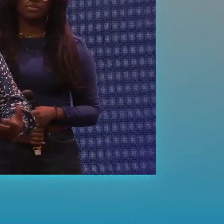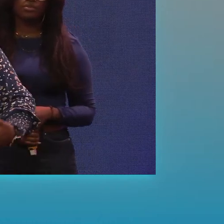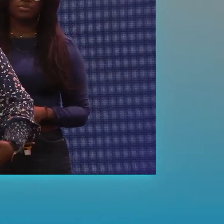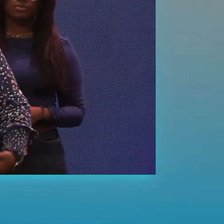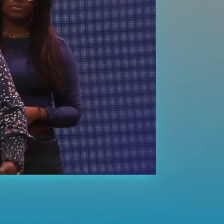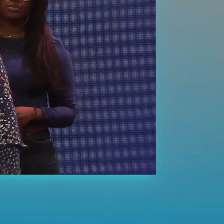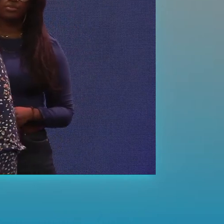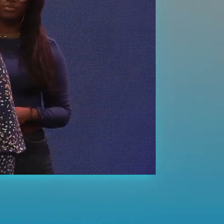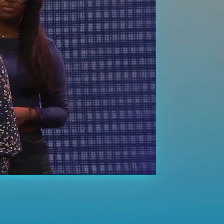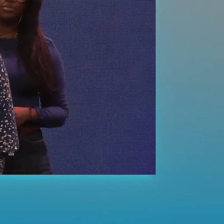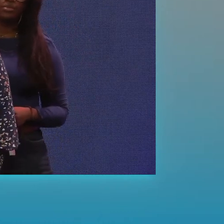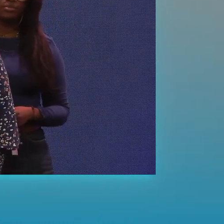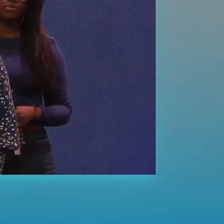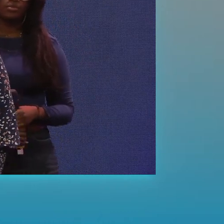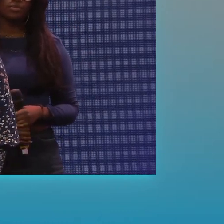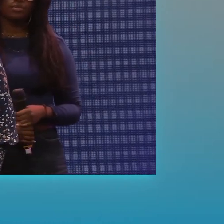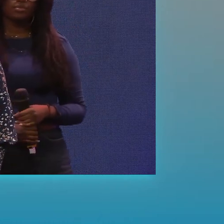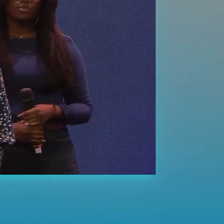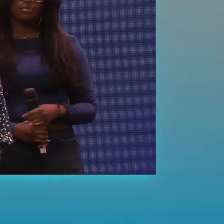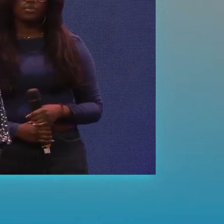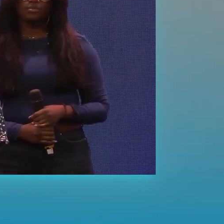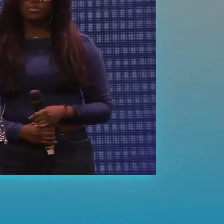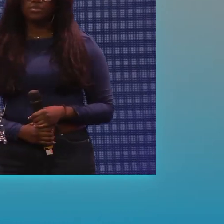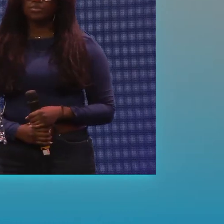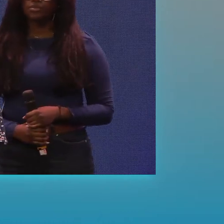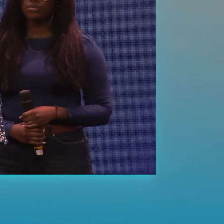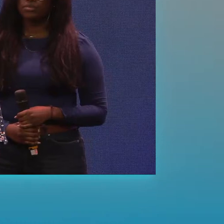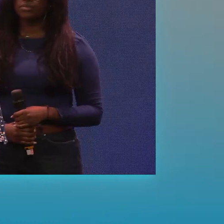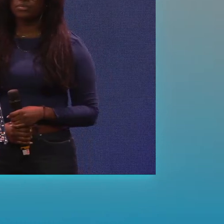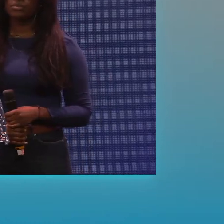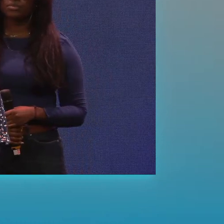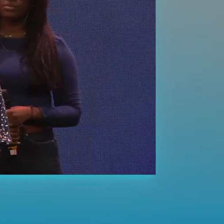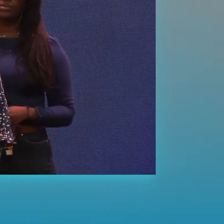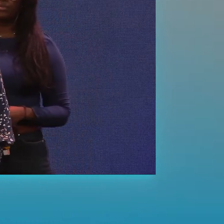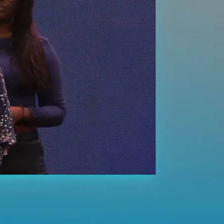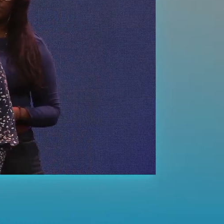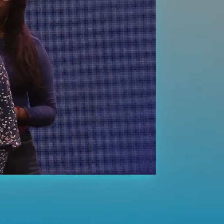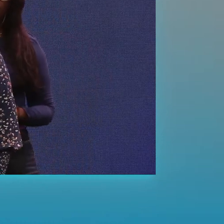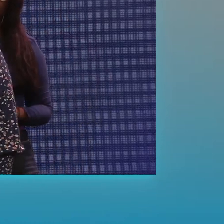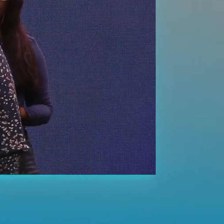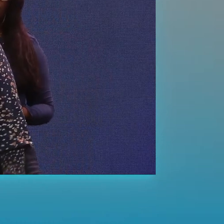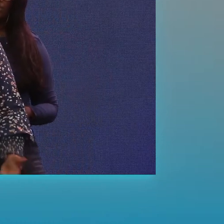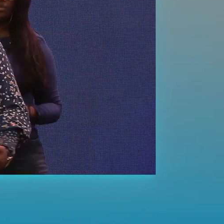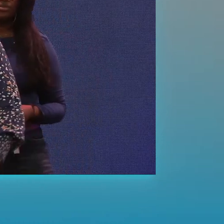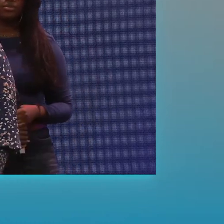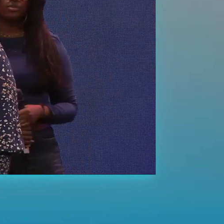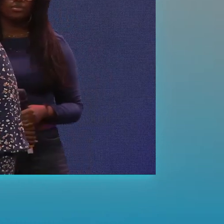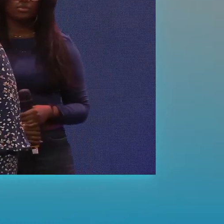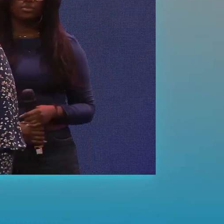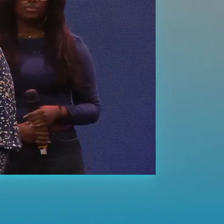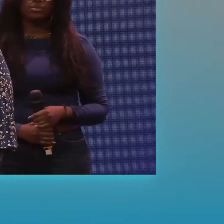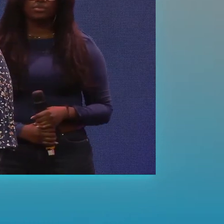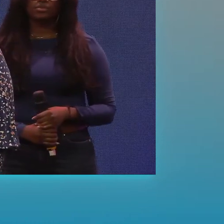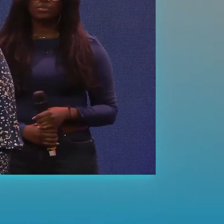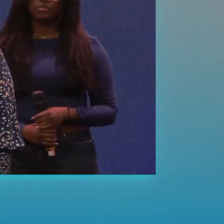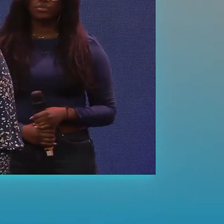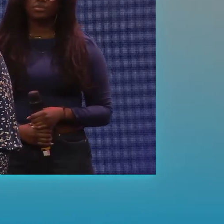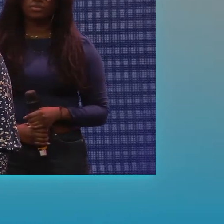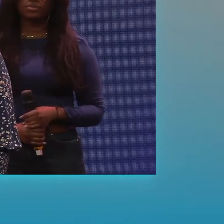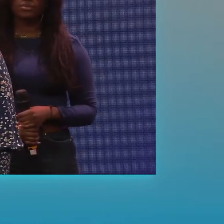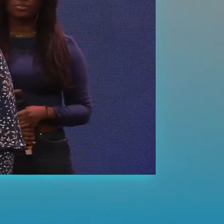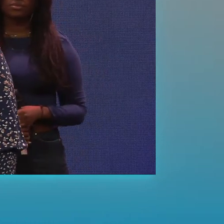as well as we do here. For those of you who have managed to join us in our main hall, please